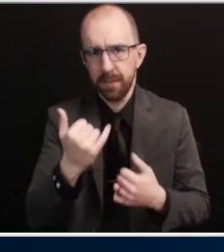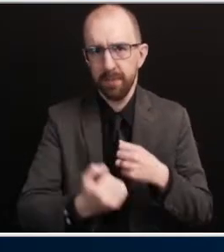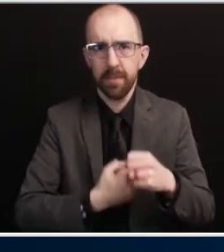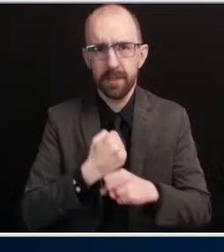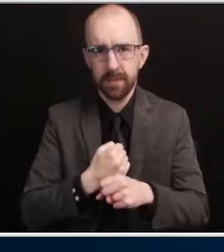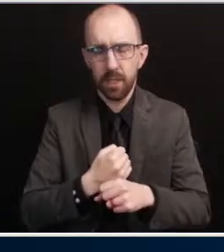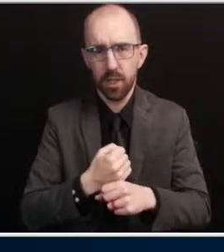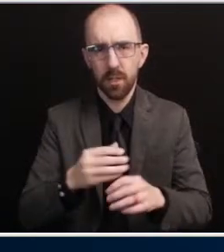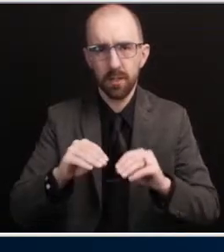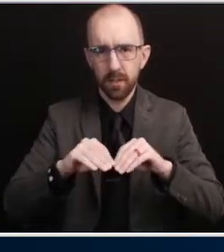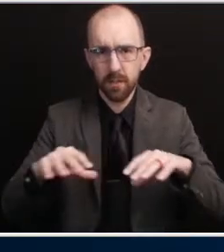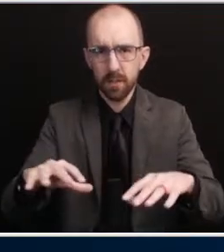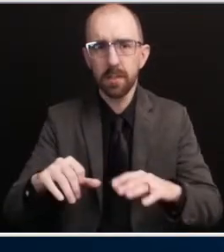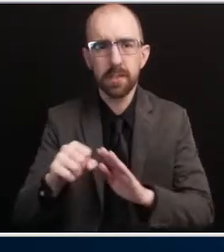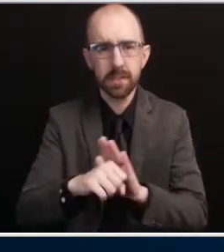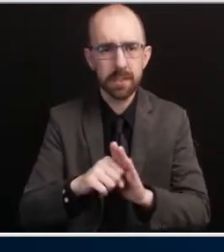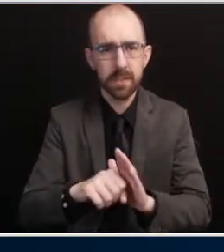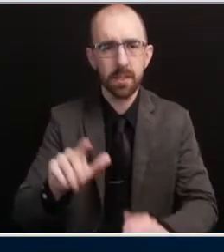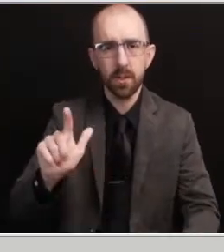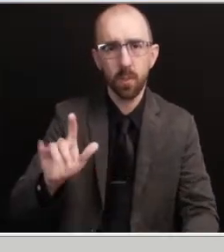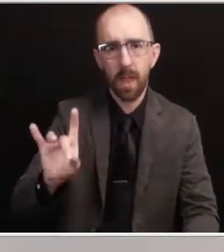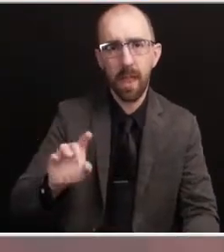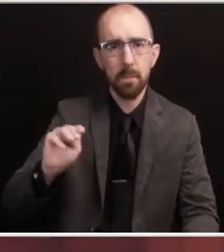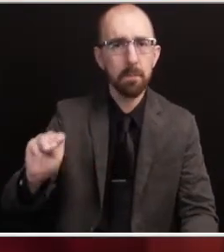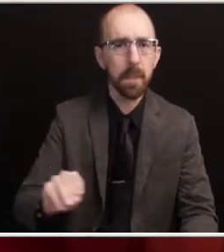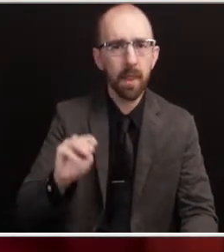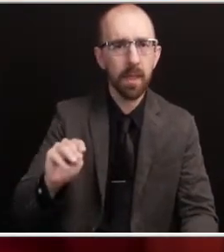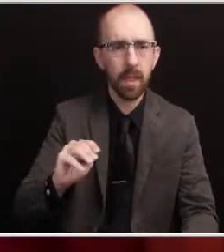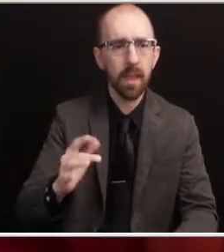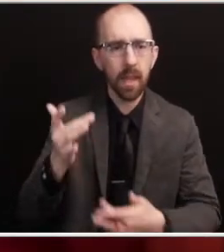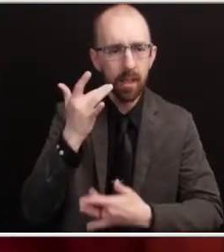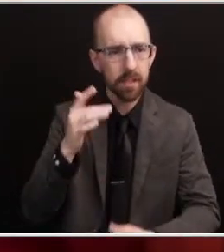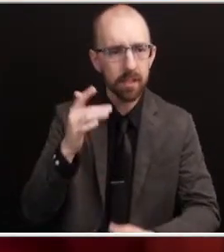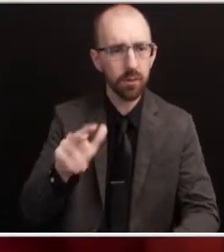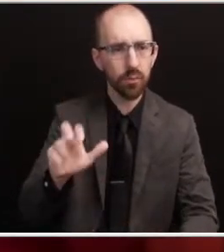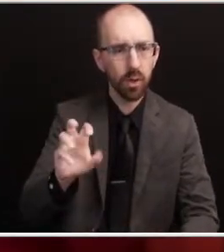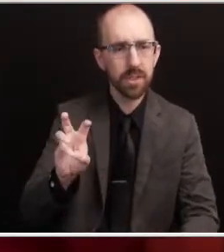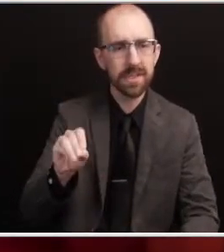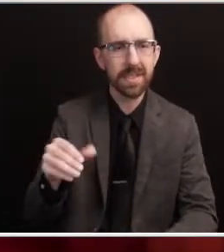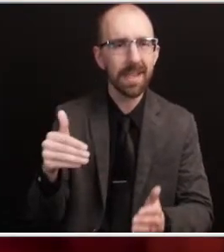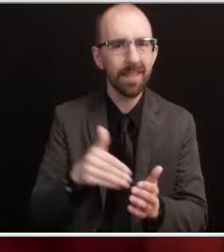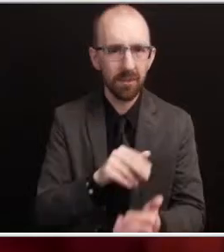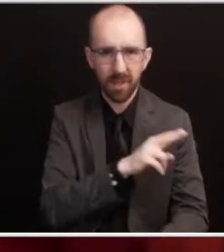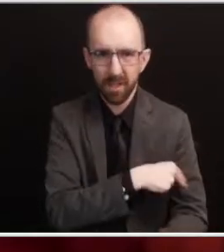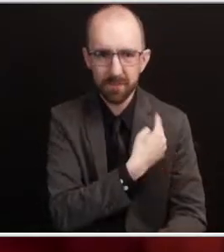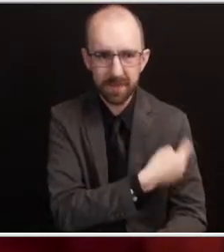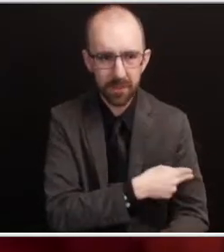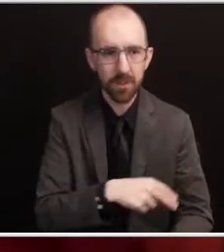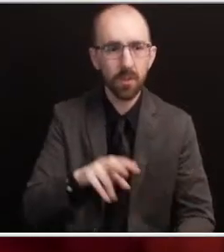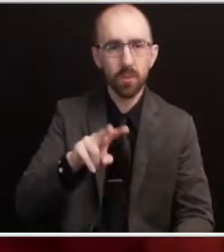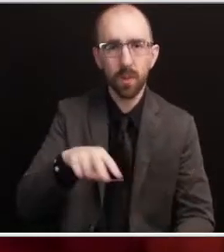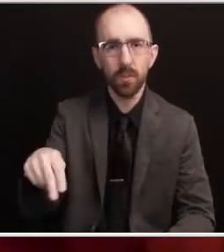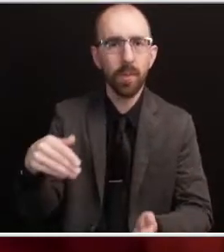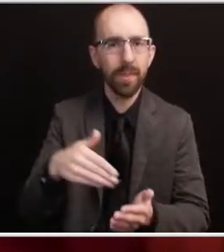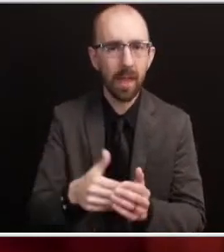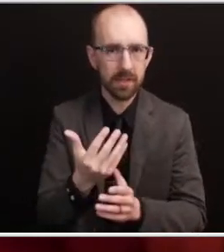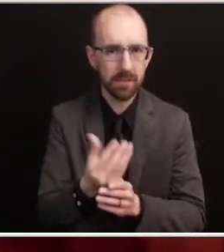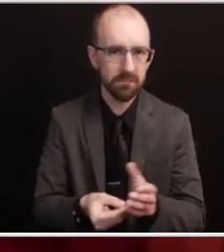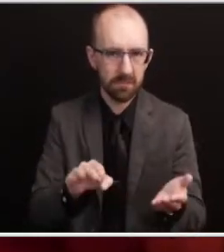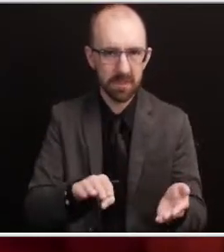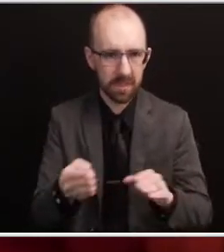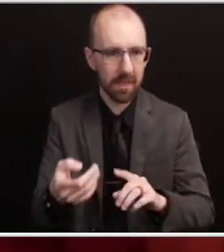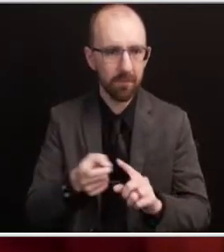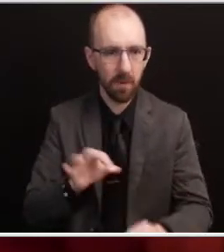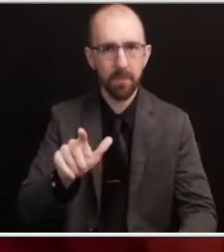to have seen 28 million illnesses, 360,000 hospitalizations, Yep. and 22,000 deaths from influenza this